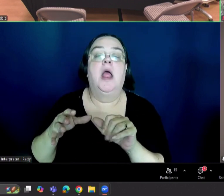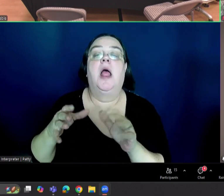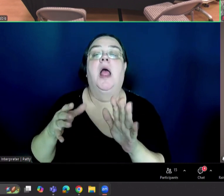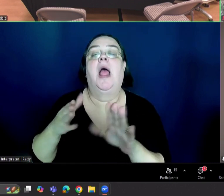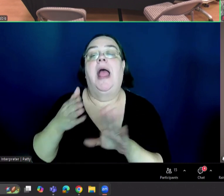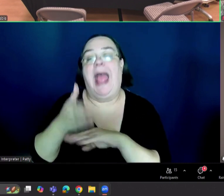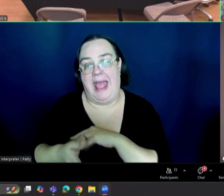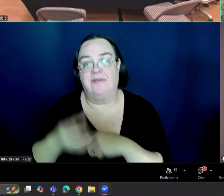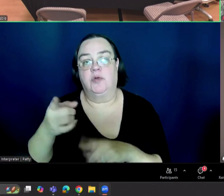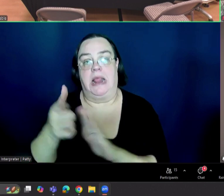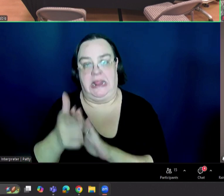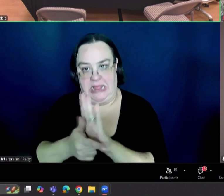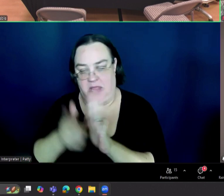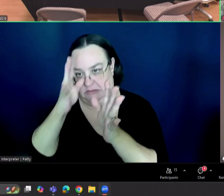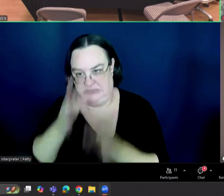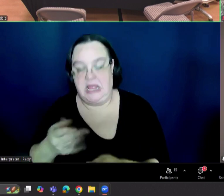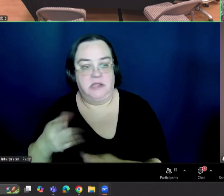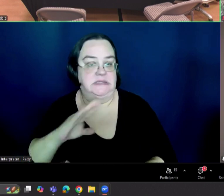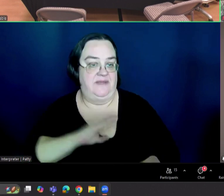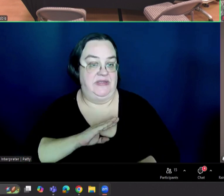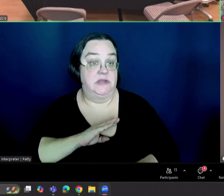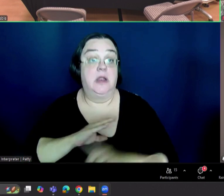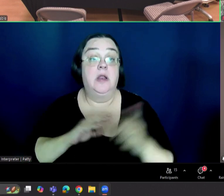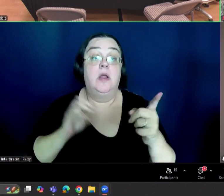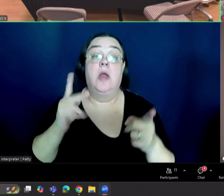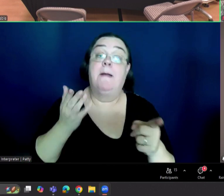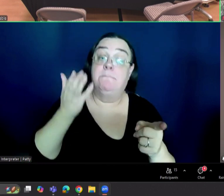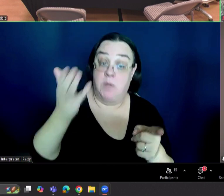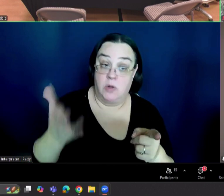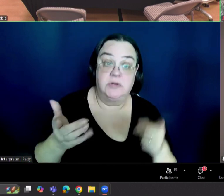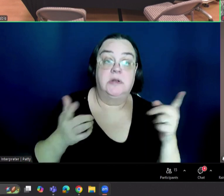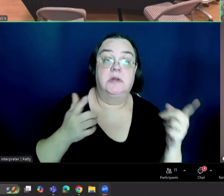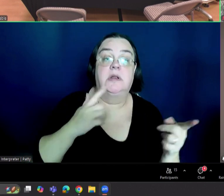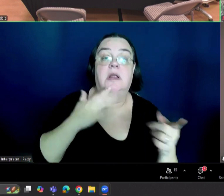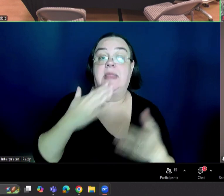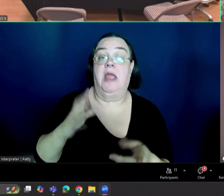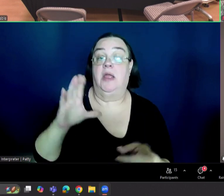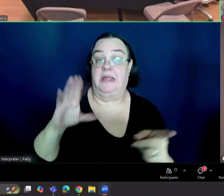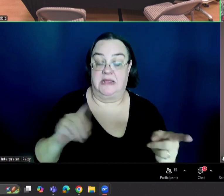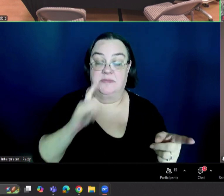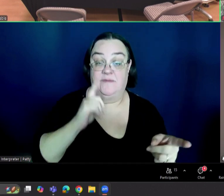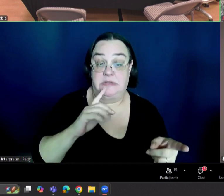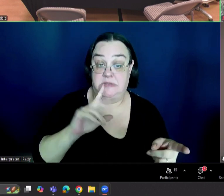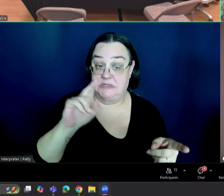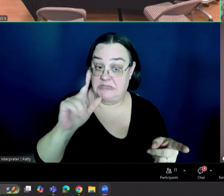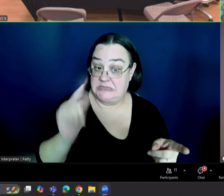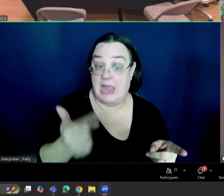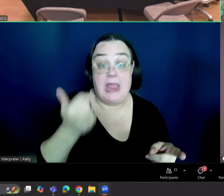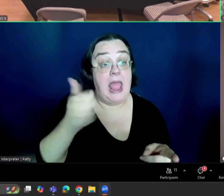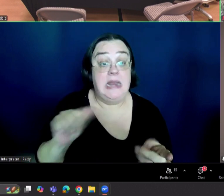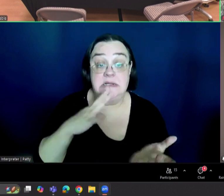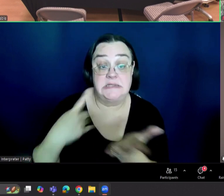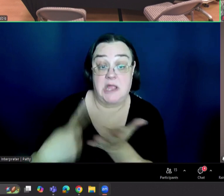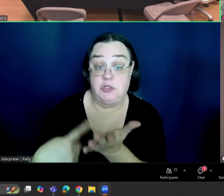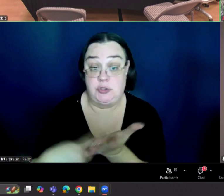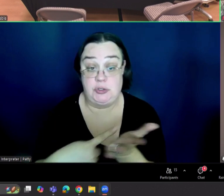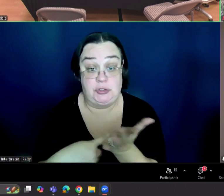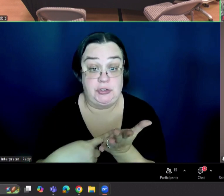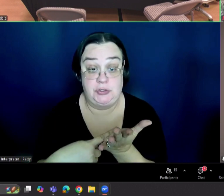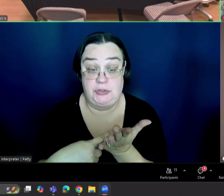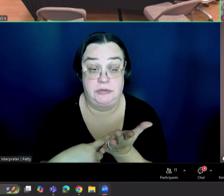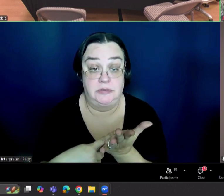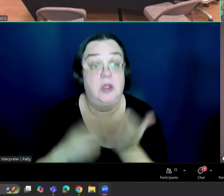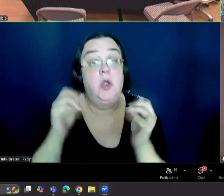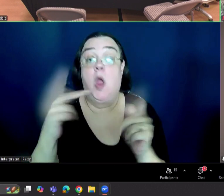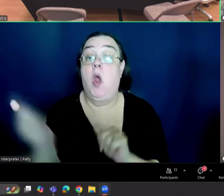sufficiency. All right, there's a motion on the floor. Thank you, Councilman, for the second. Any discussion? All right, all